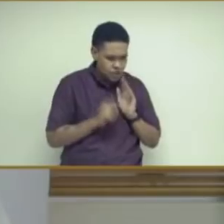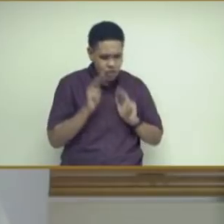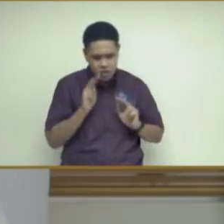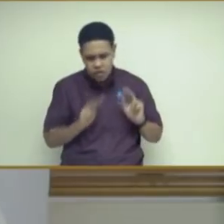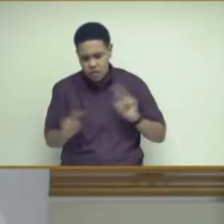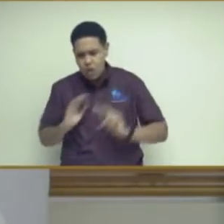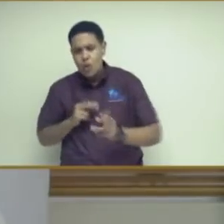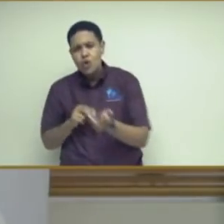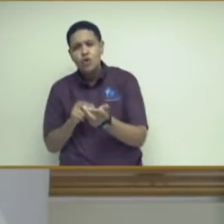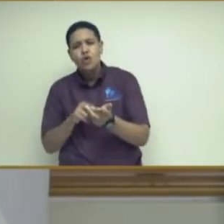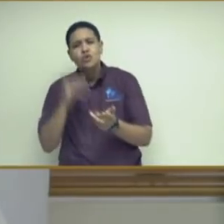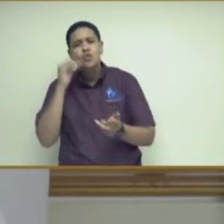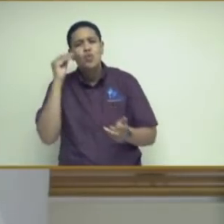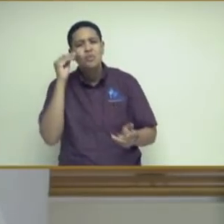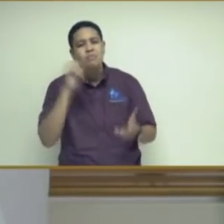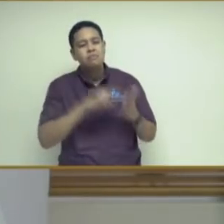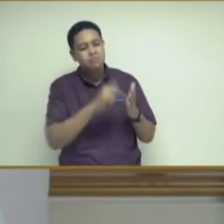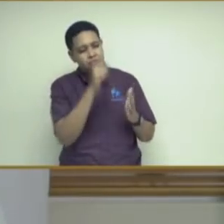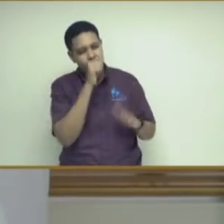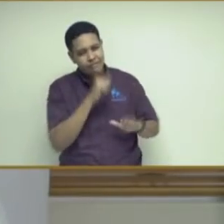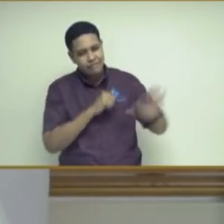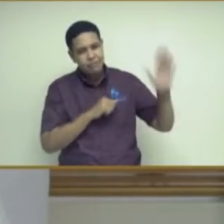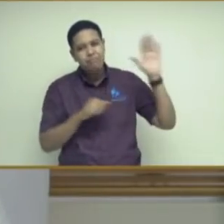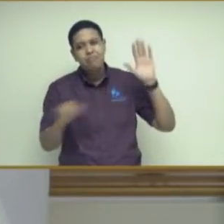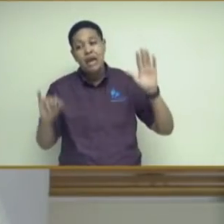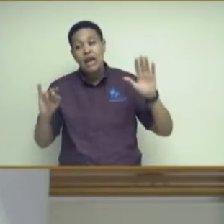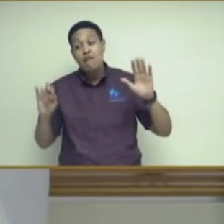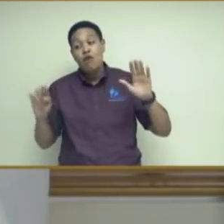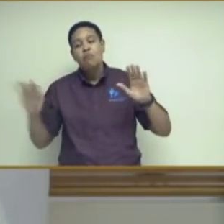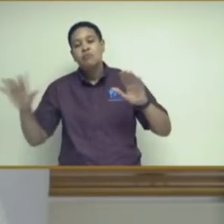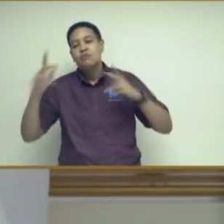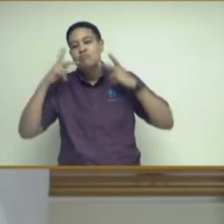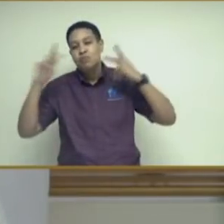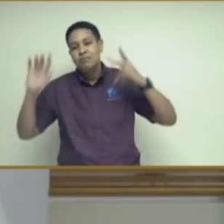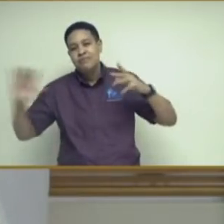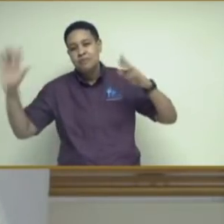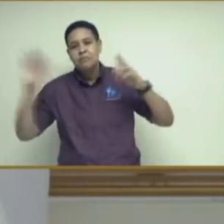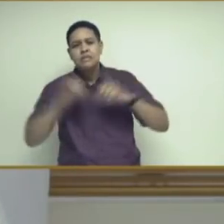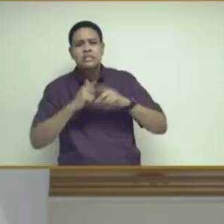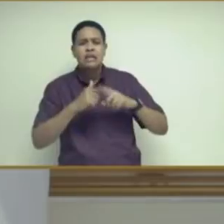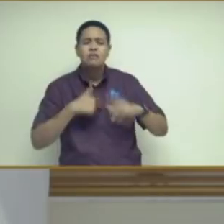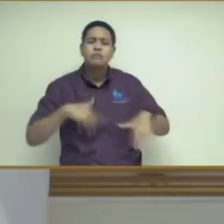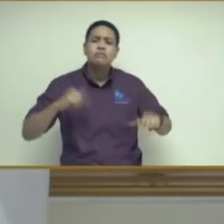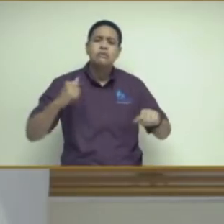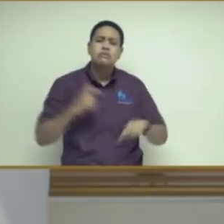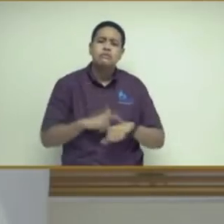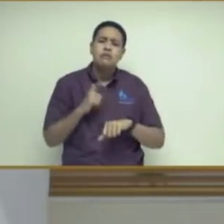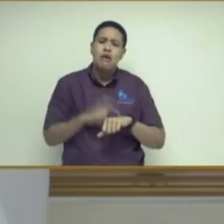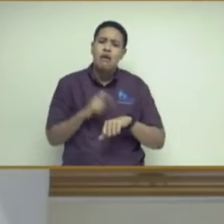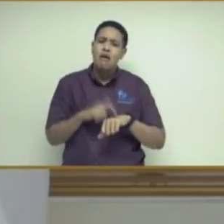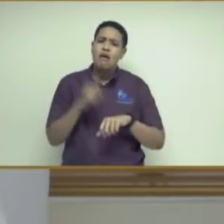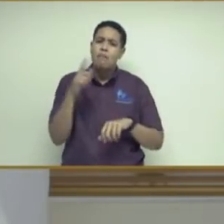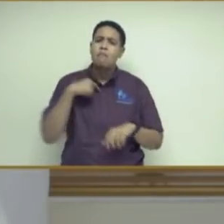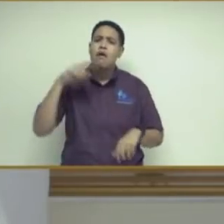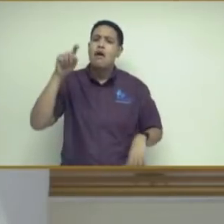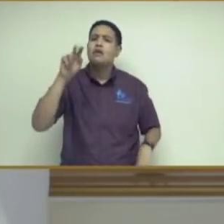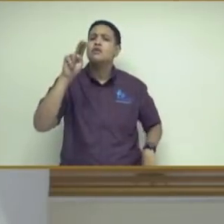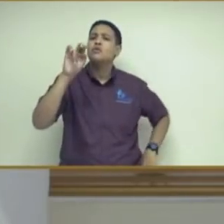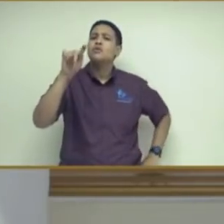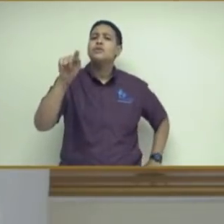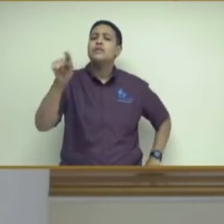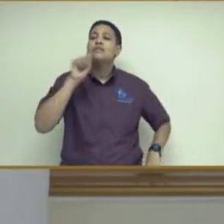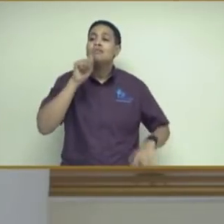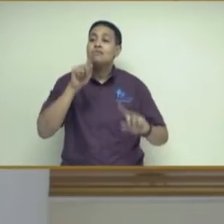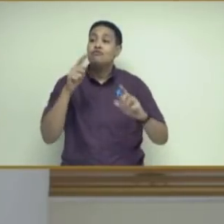nursing homes across the country. And we took time to, I think I had asked the unit with